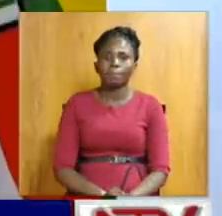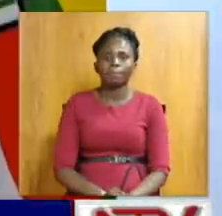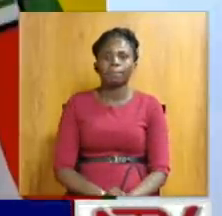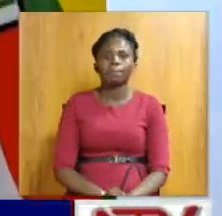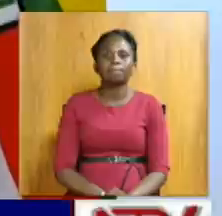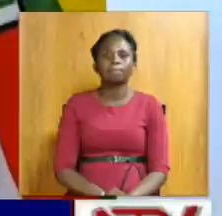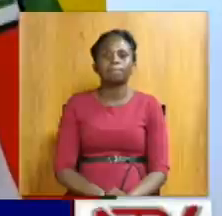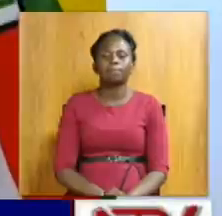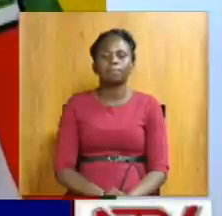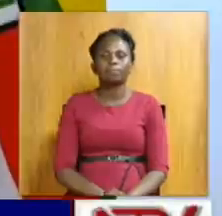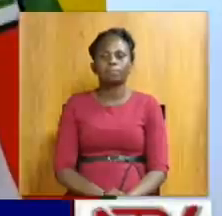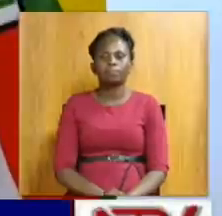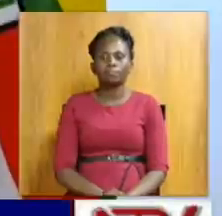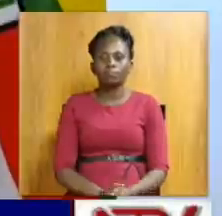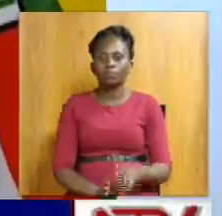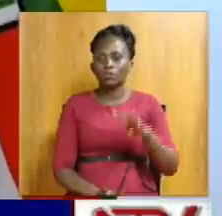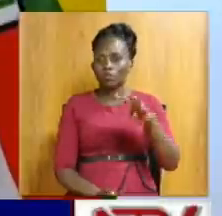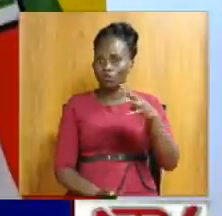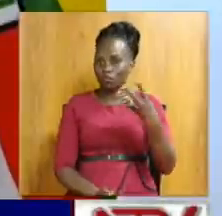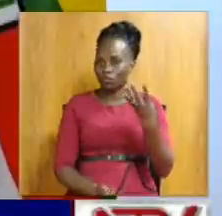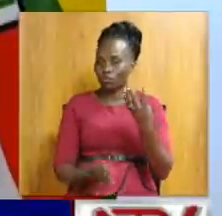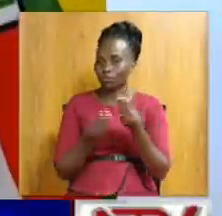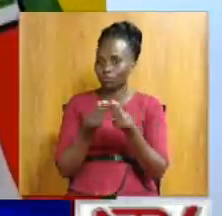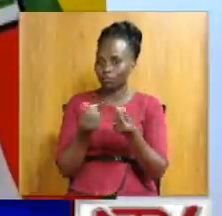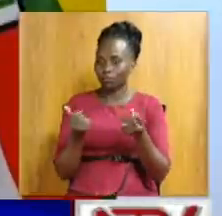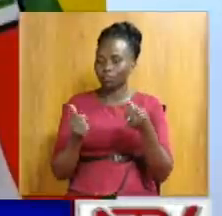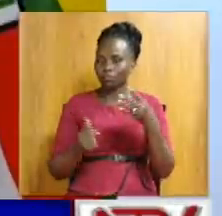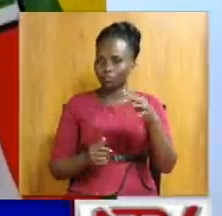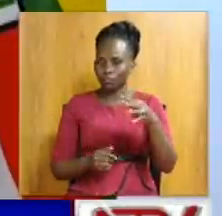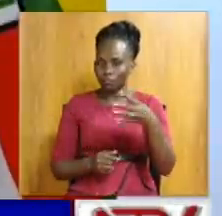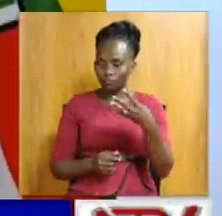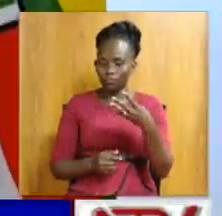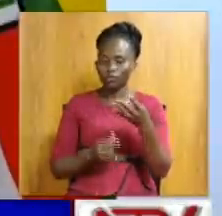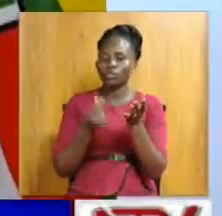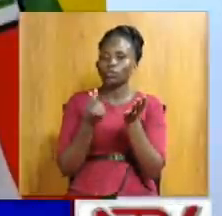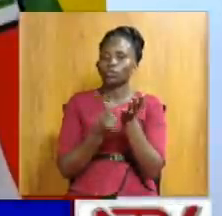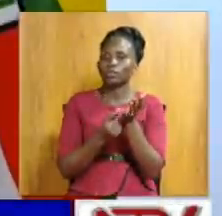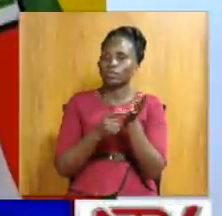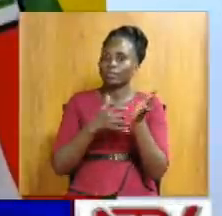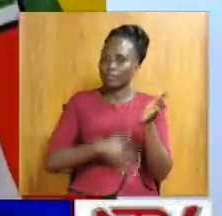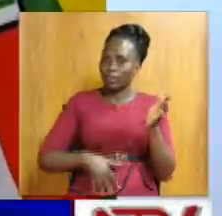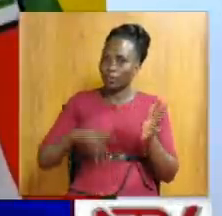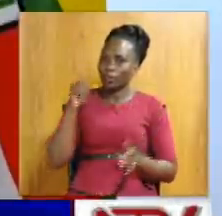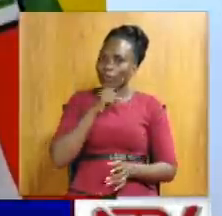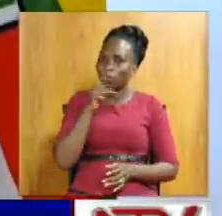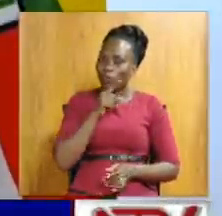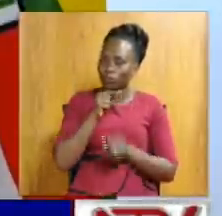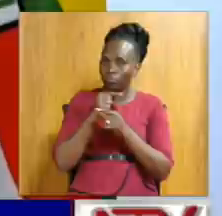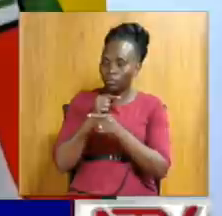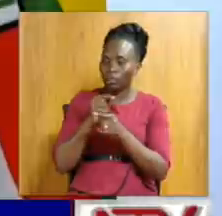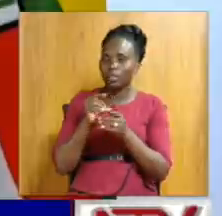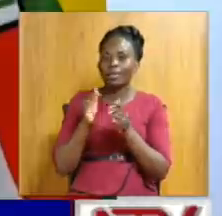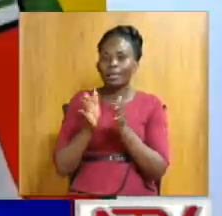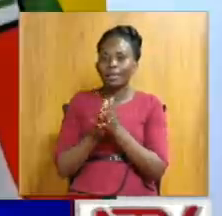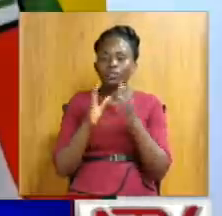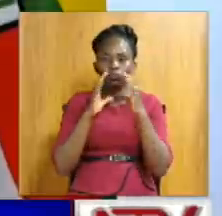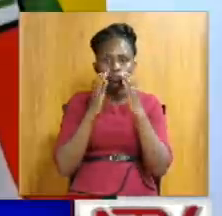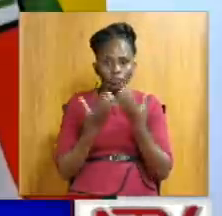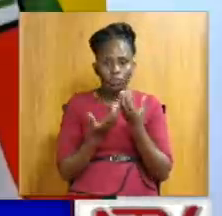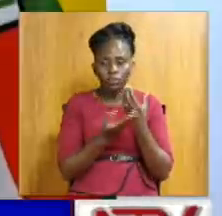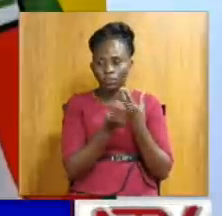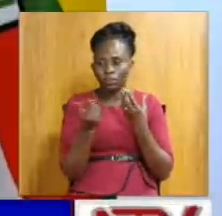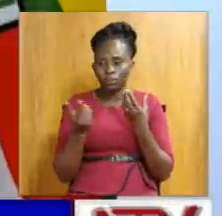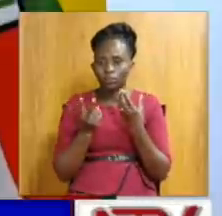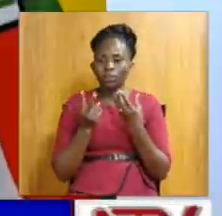Number four, Ugandan scientists and the community, the latter through their ancient knowledge